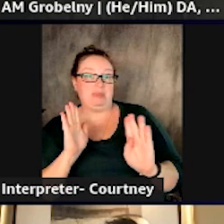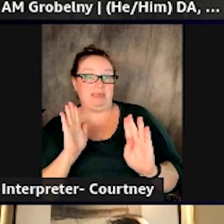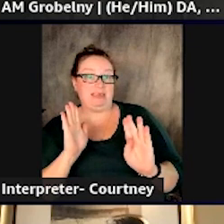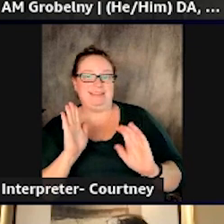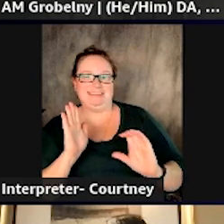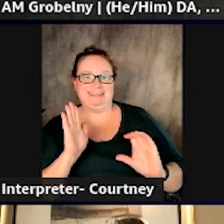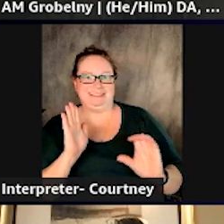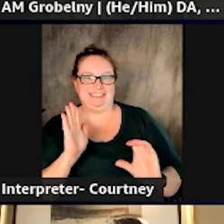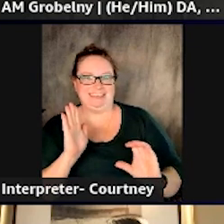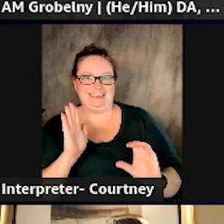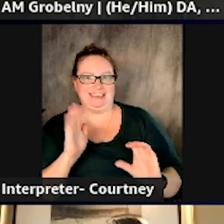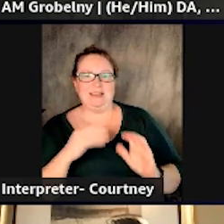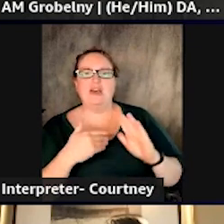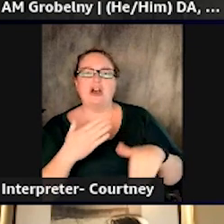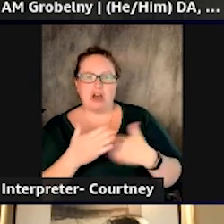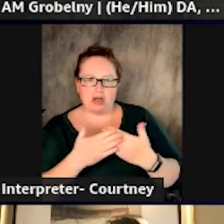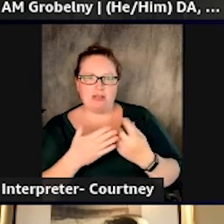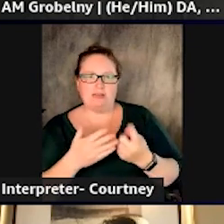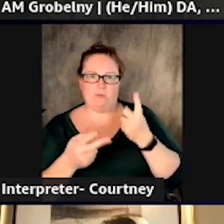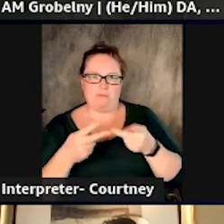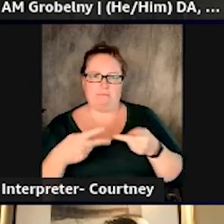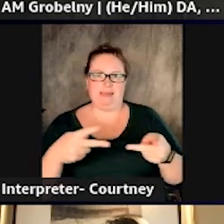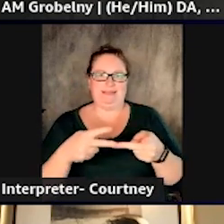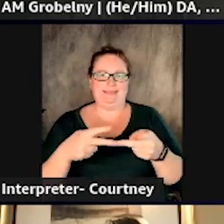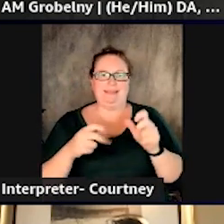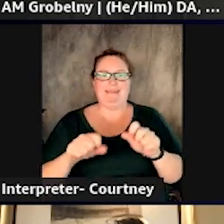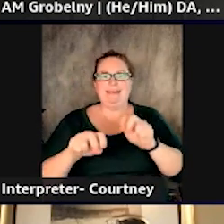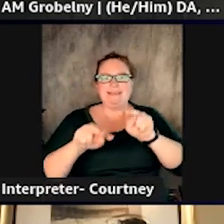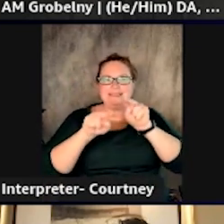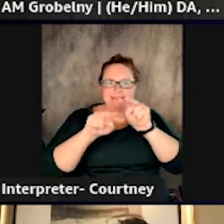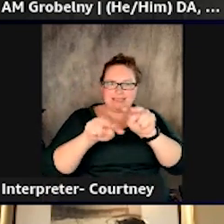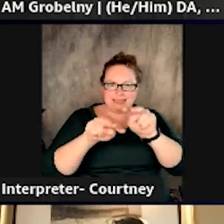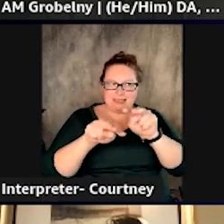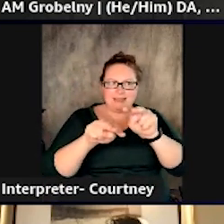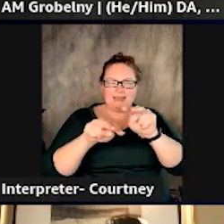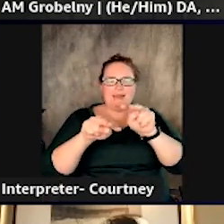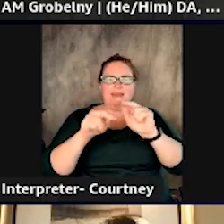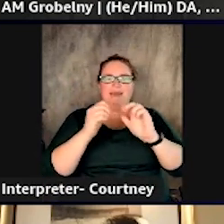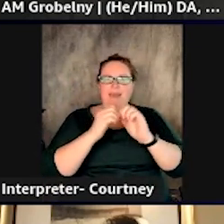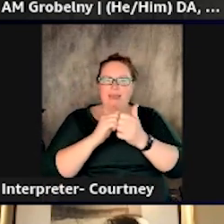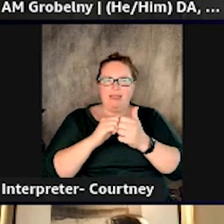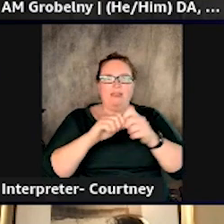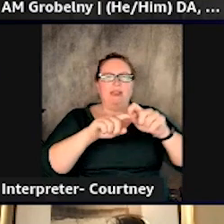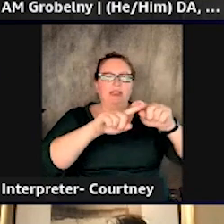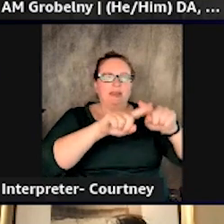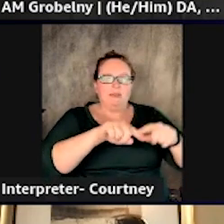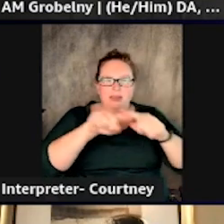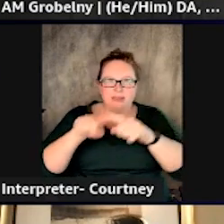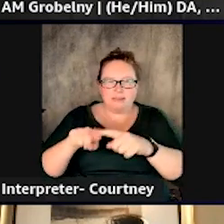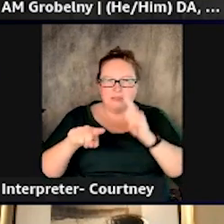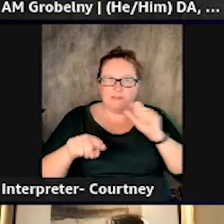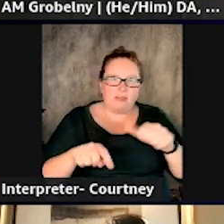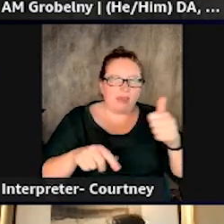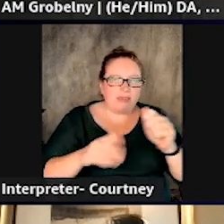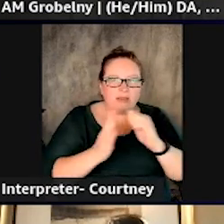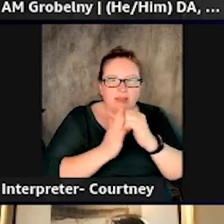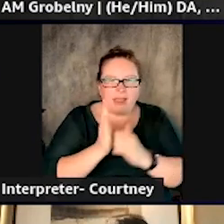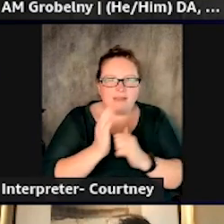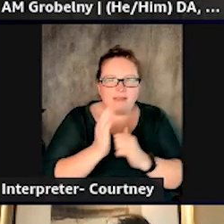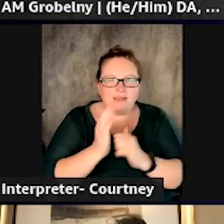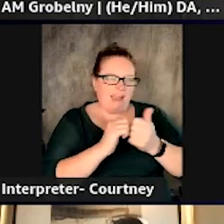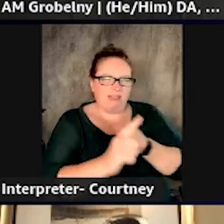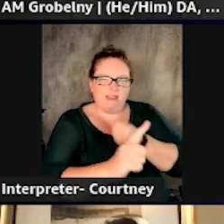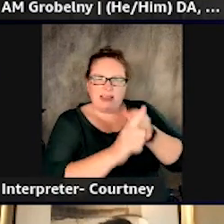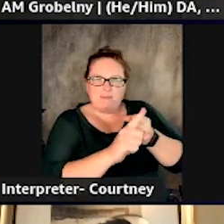C all in one place, where I can see how dependencies in other accounts are now impacting my